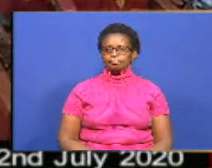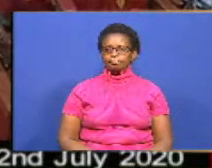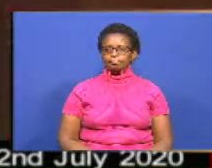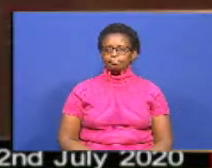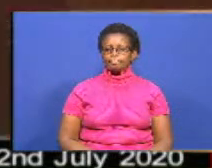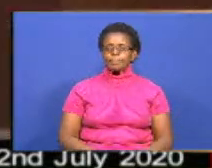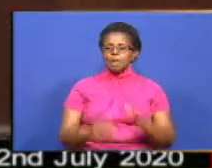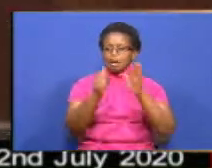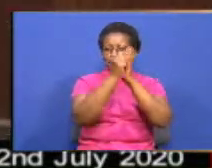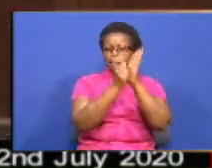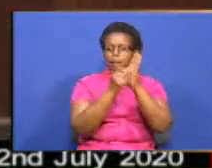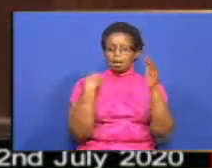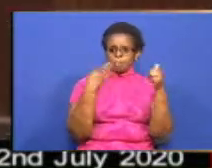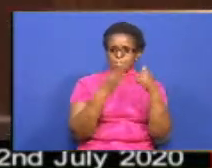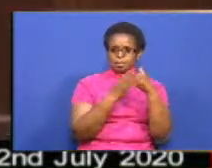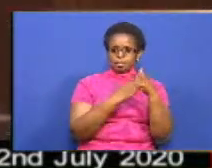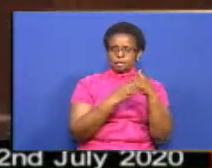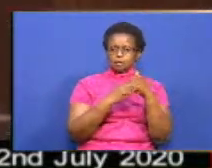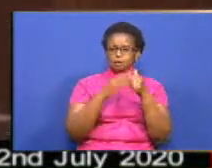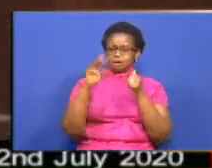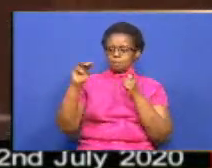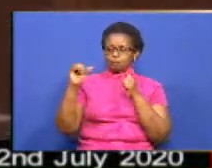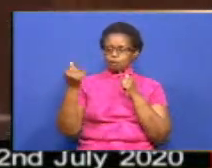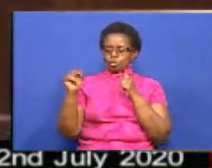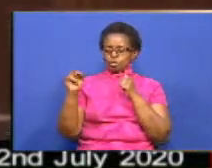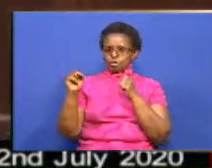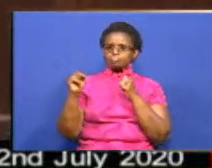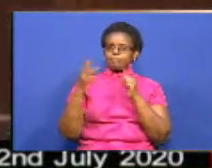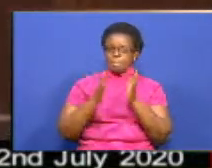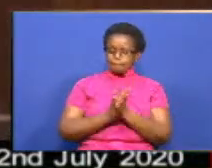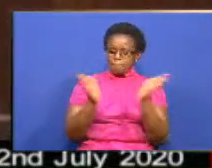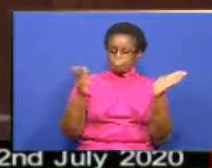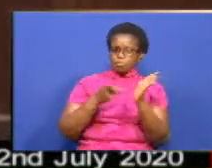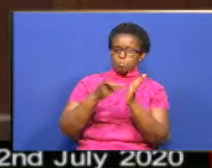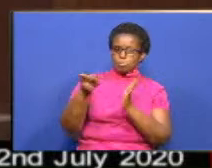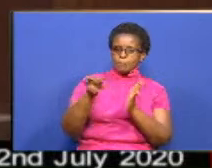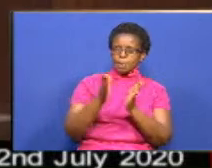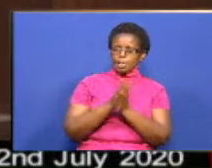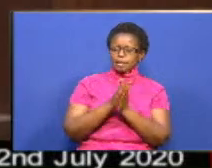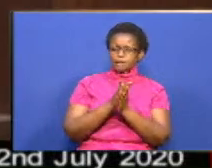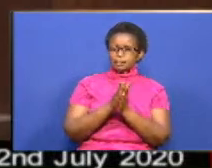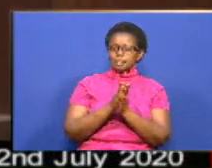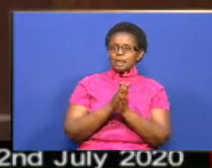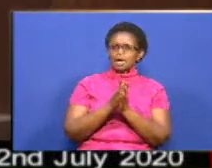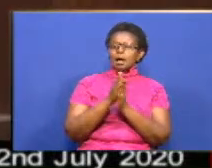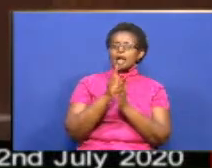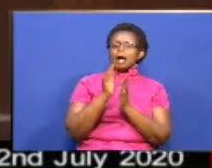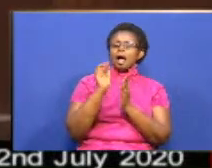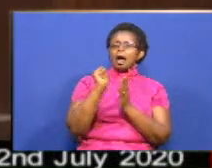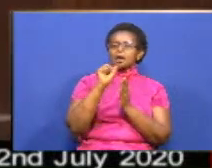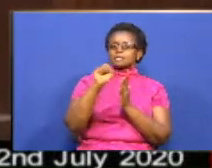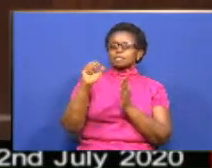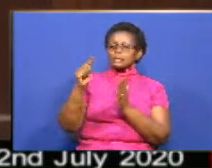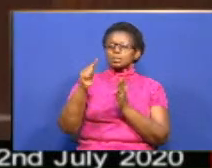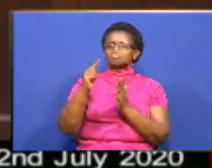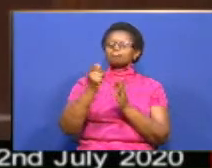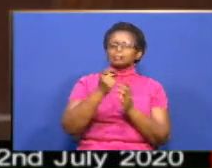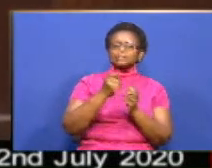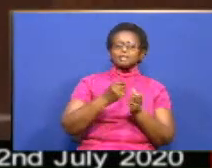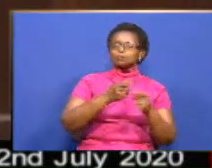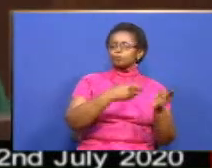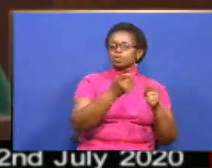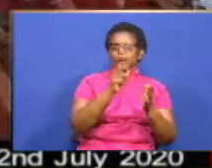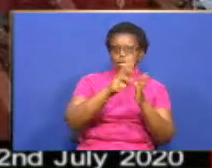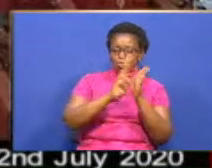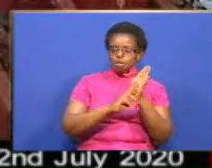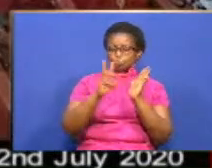Order number 8, motion. The Public Procurement and Asset Disposal Regulations 2020. Question to be